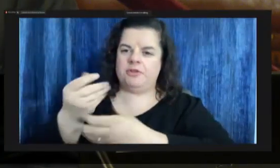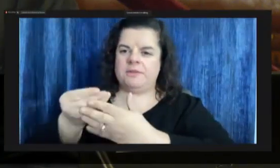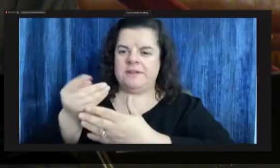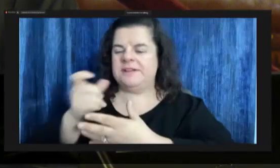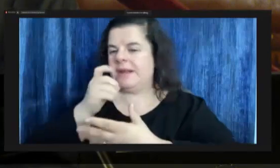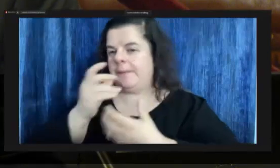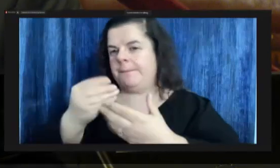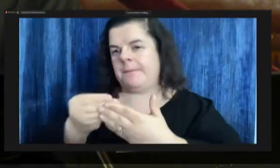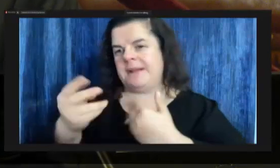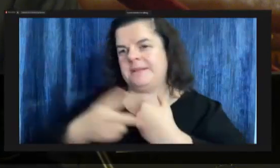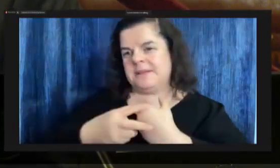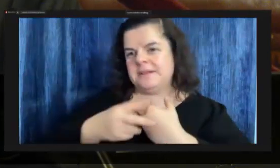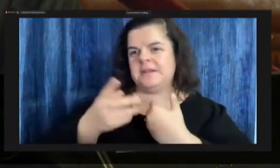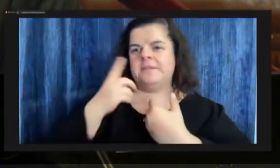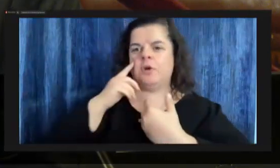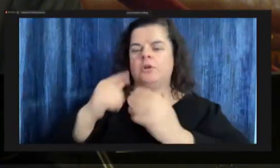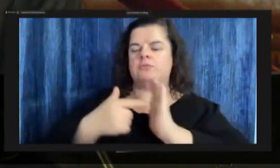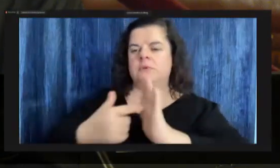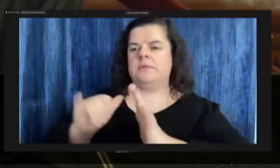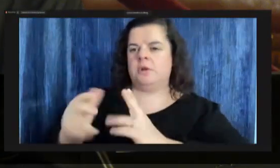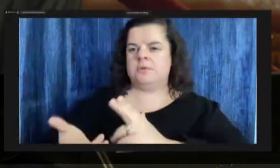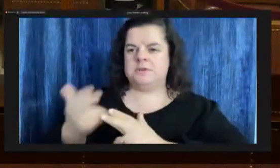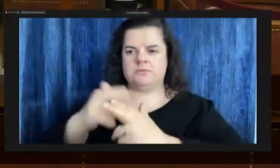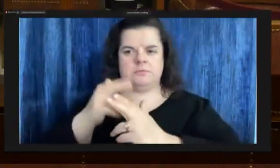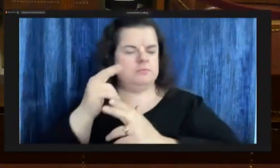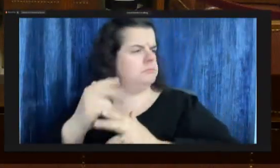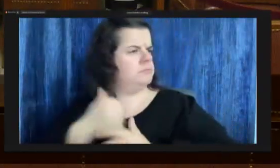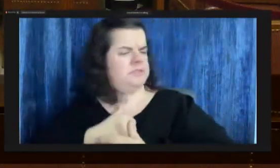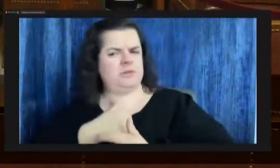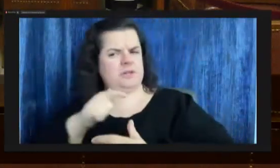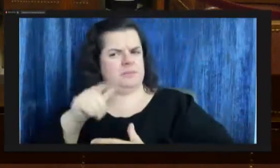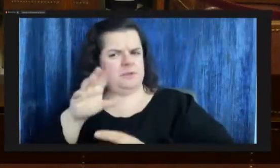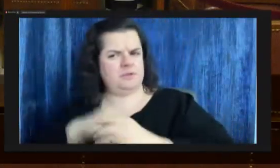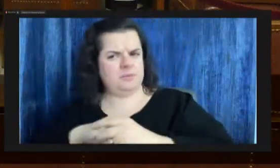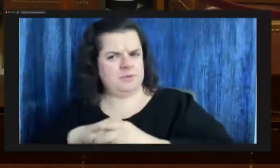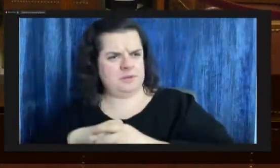to reflect those increases. But I'm sorry, I'm just jumping in here.